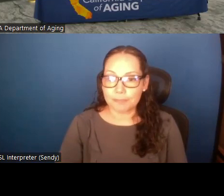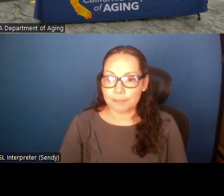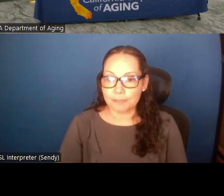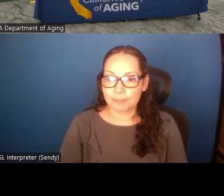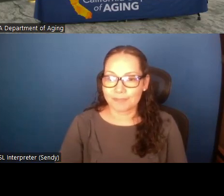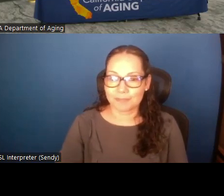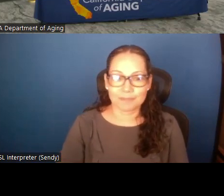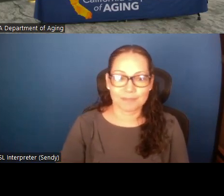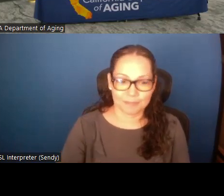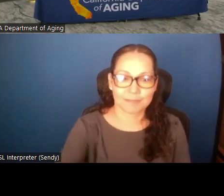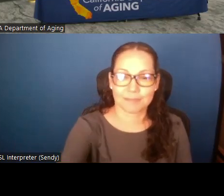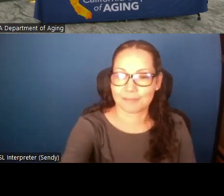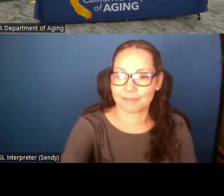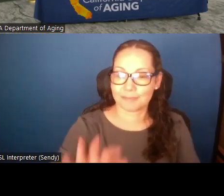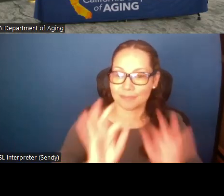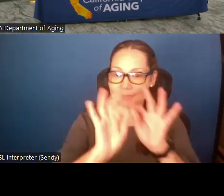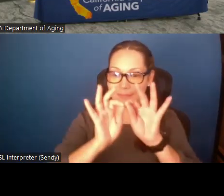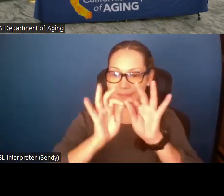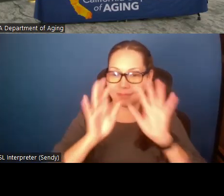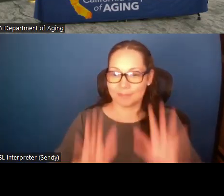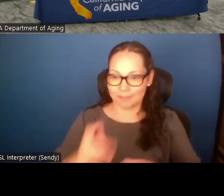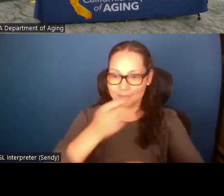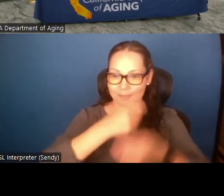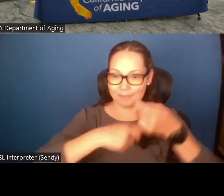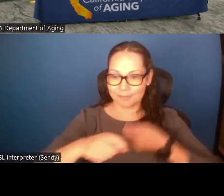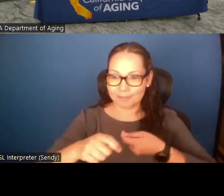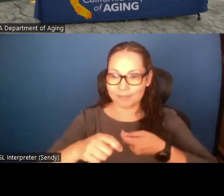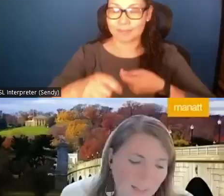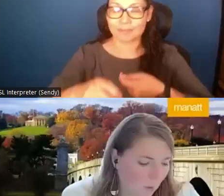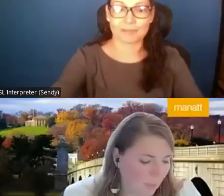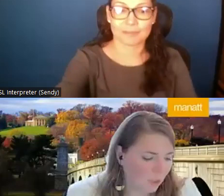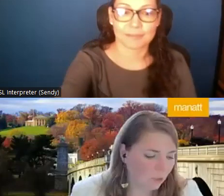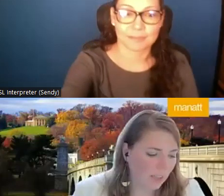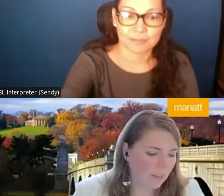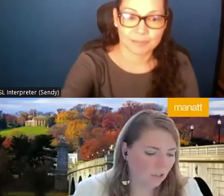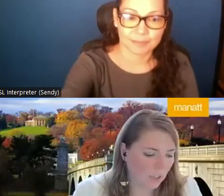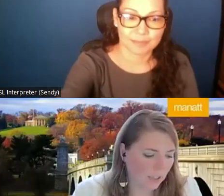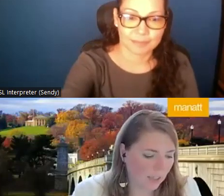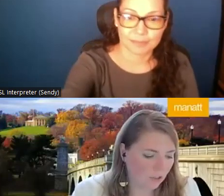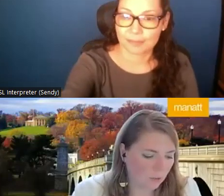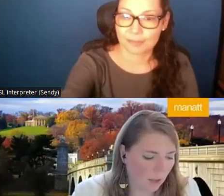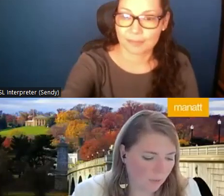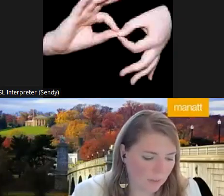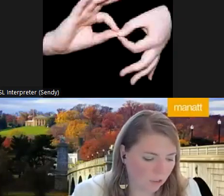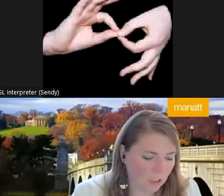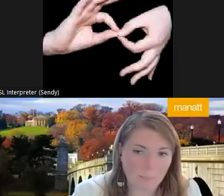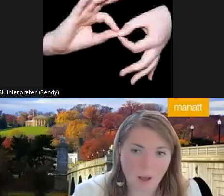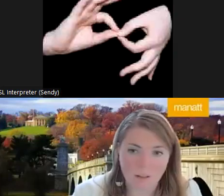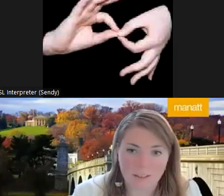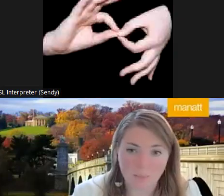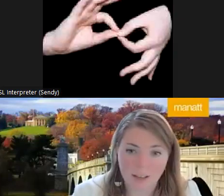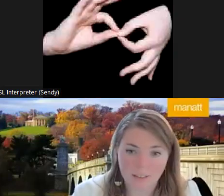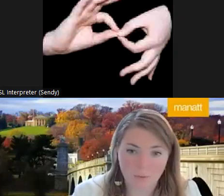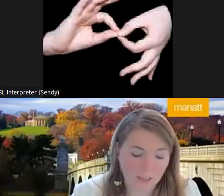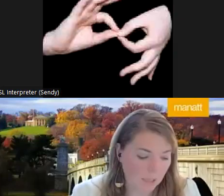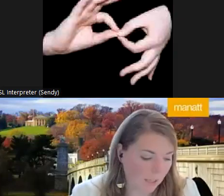Wonderful. Thank you, Mark. So with that, we are looking forward to transitioning into a conversation about